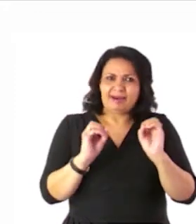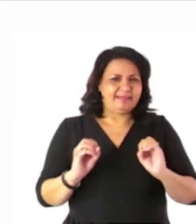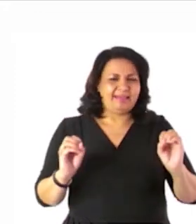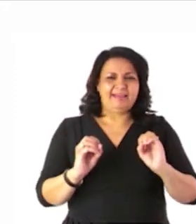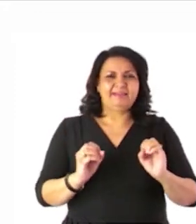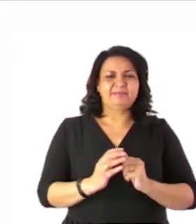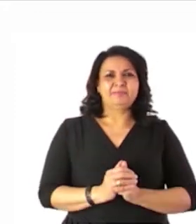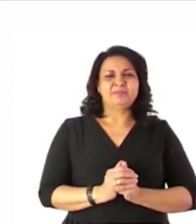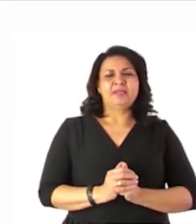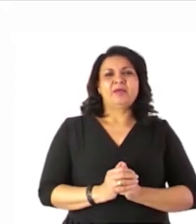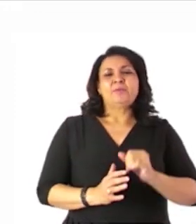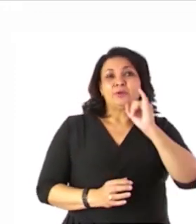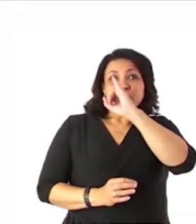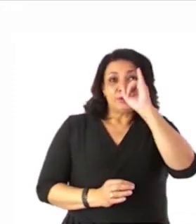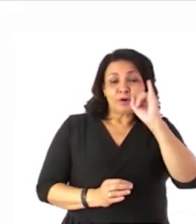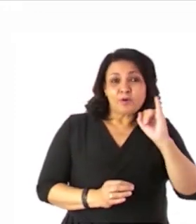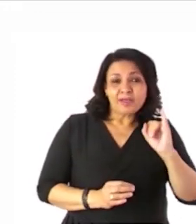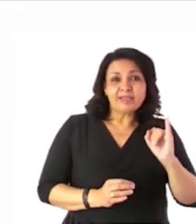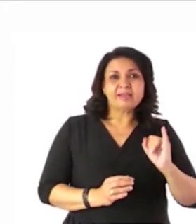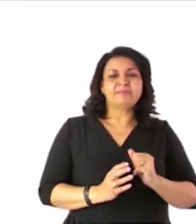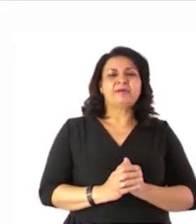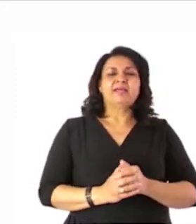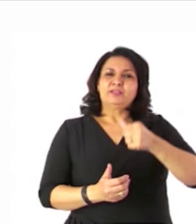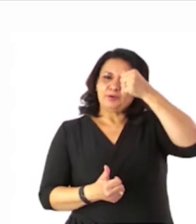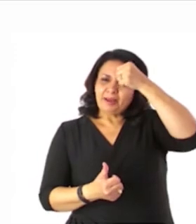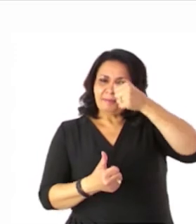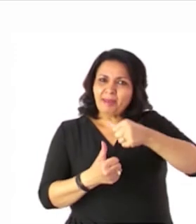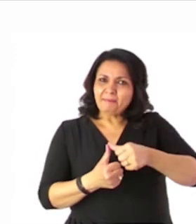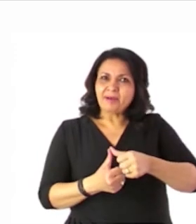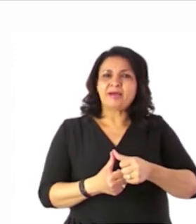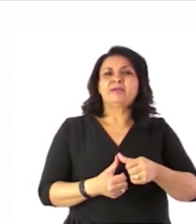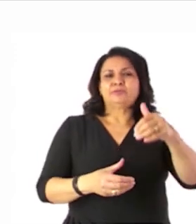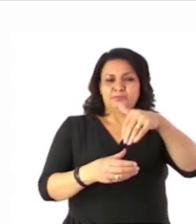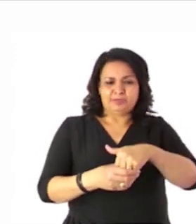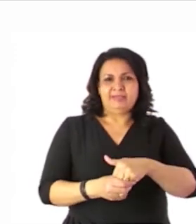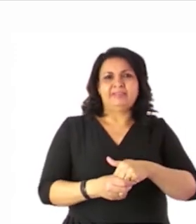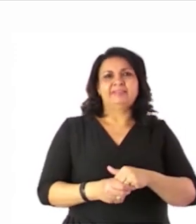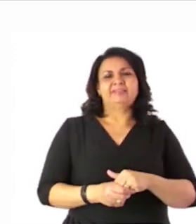when you draw your face below, remember to include that as well.